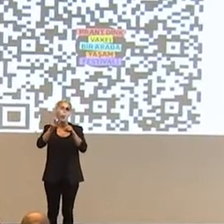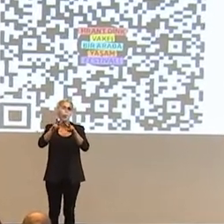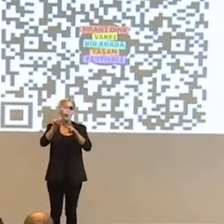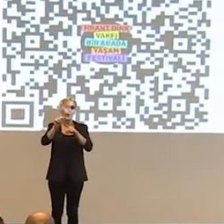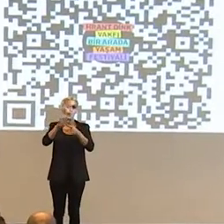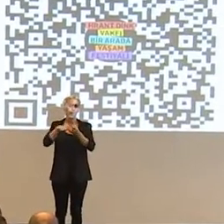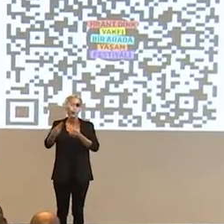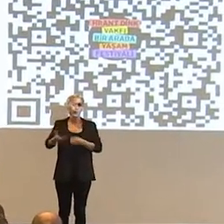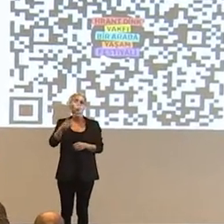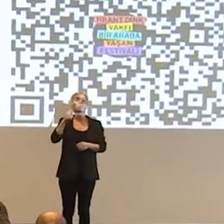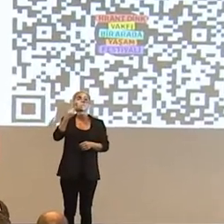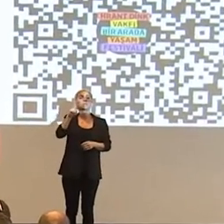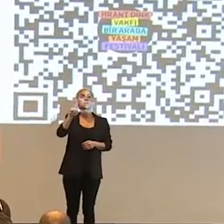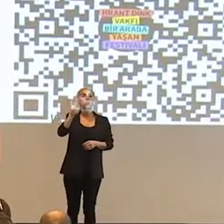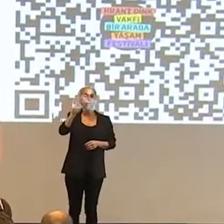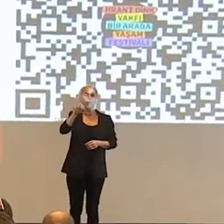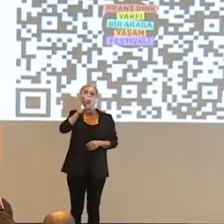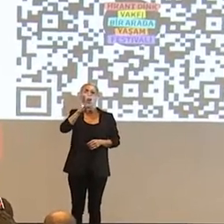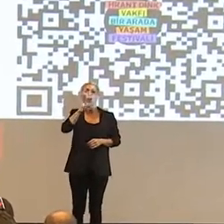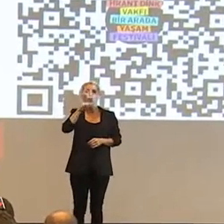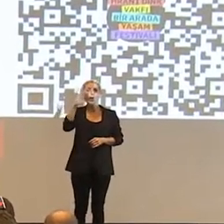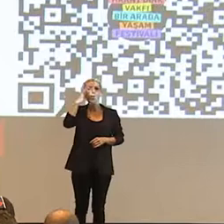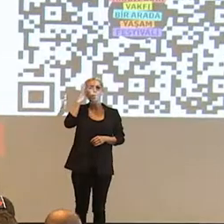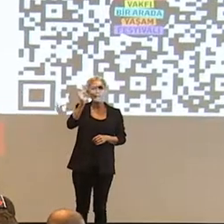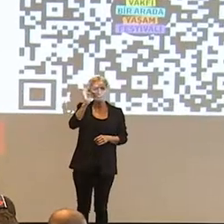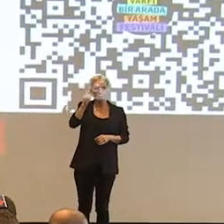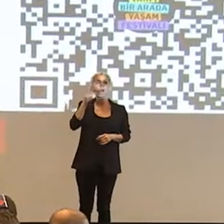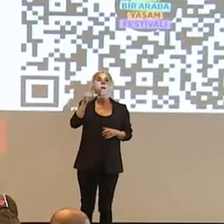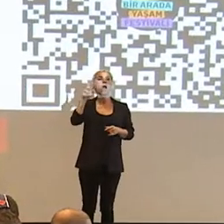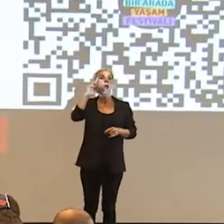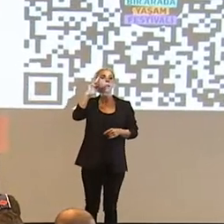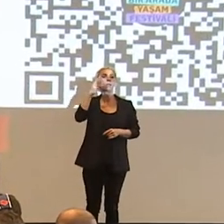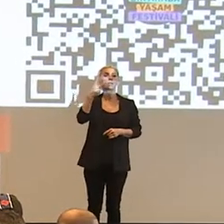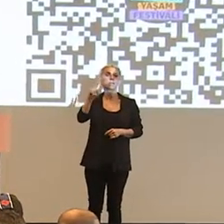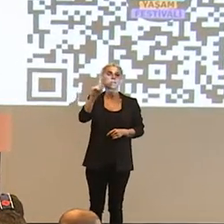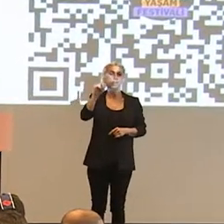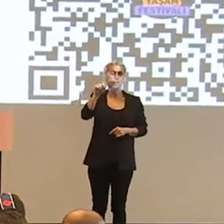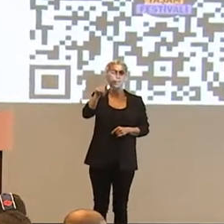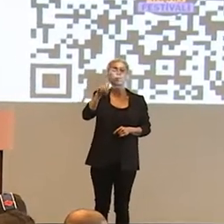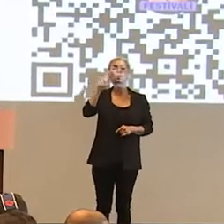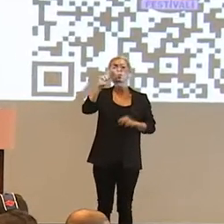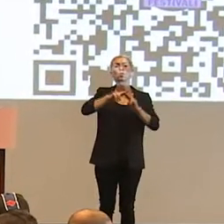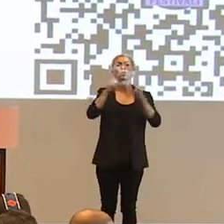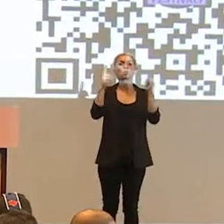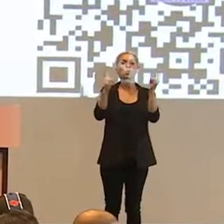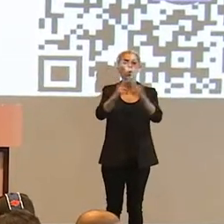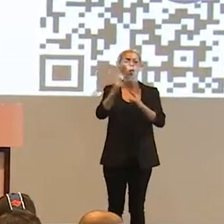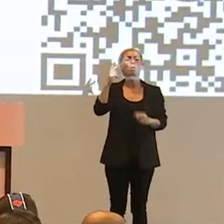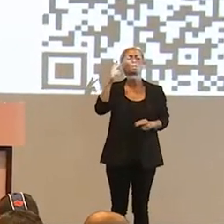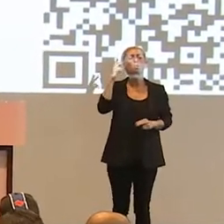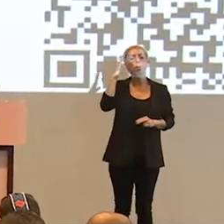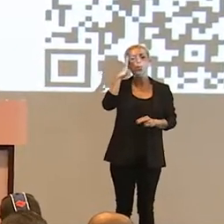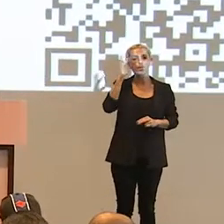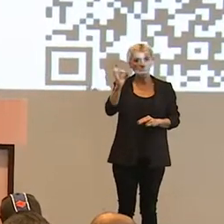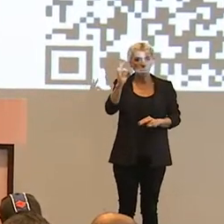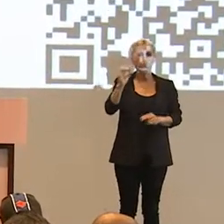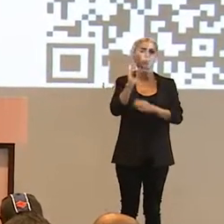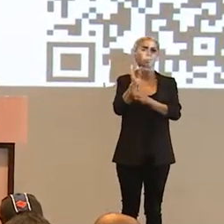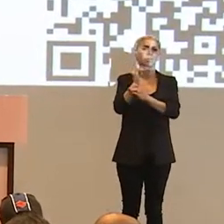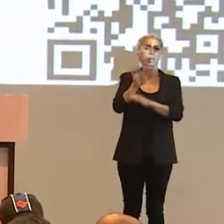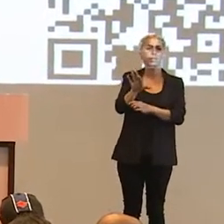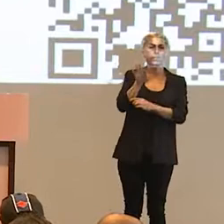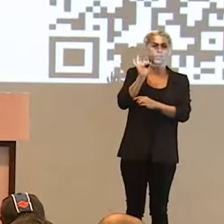completed his degree in anatomy in december 2011 he was